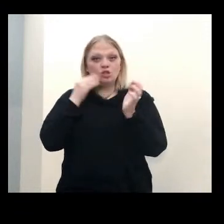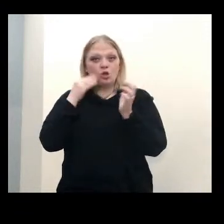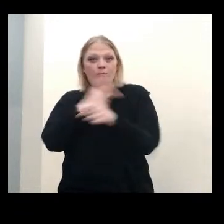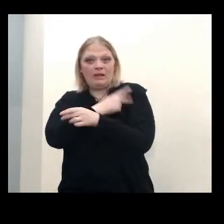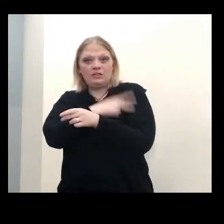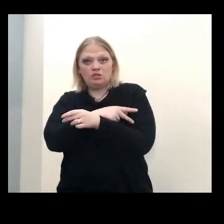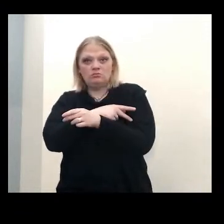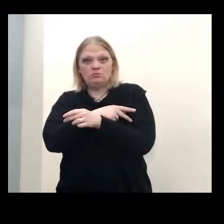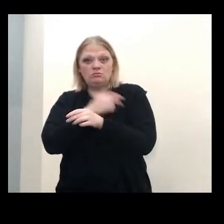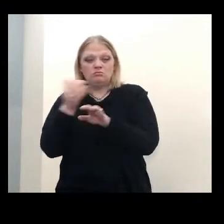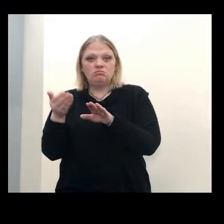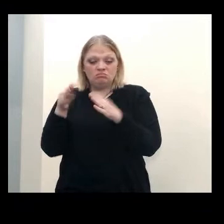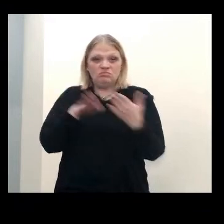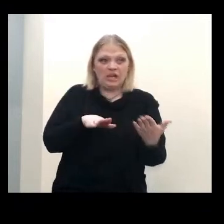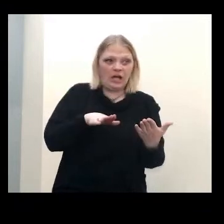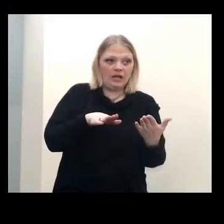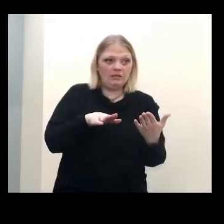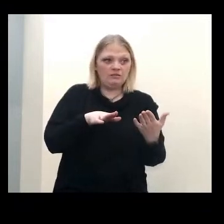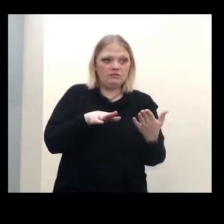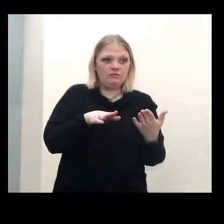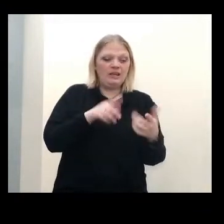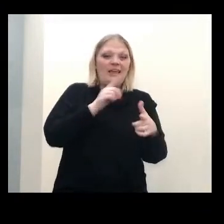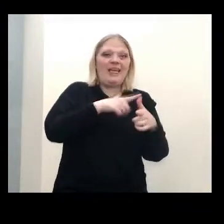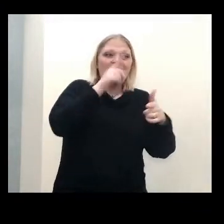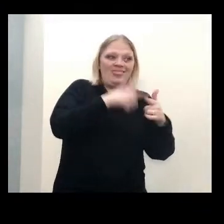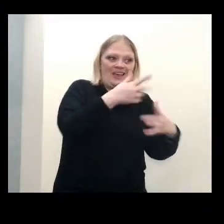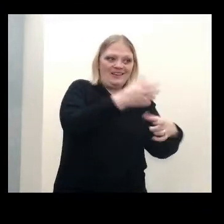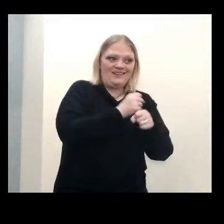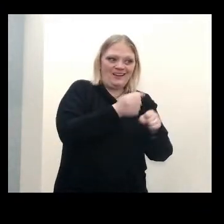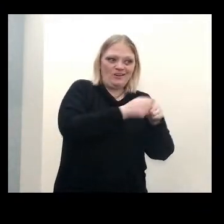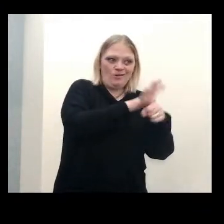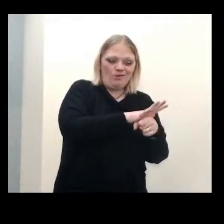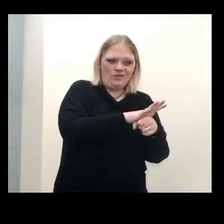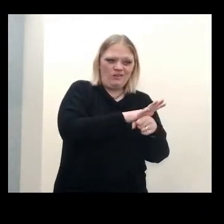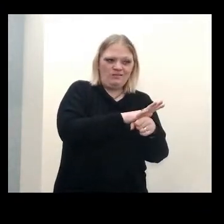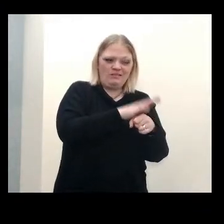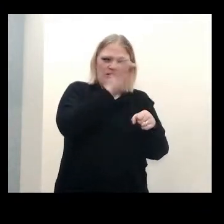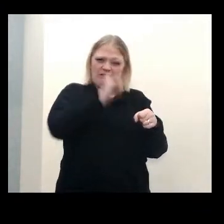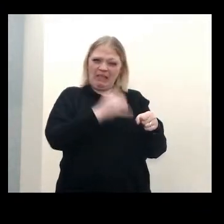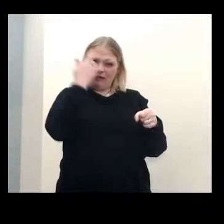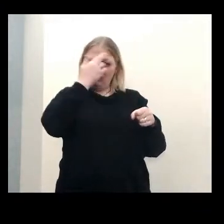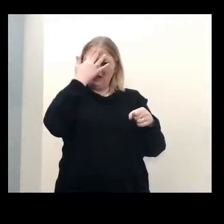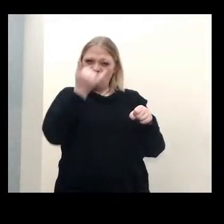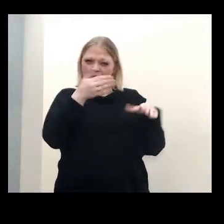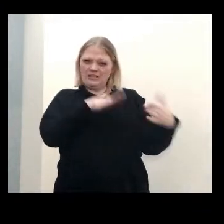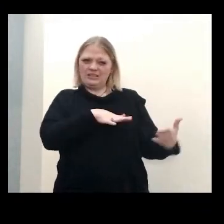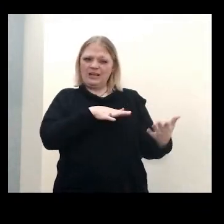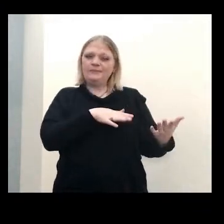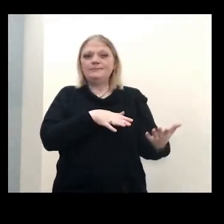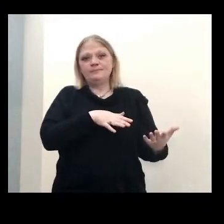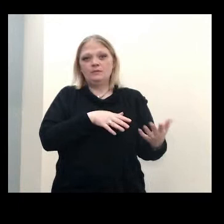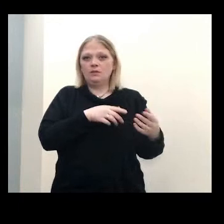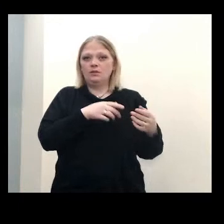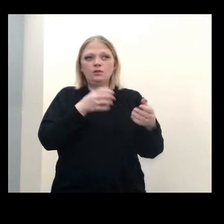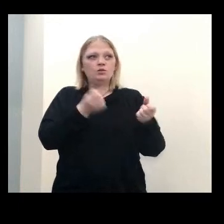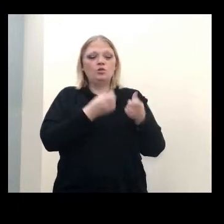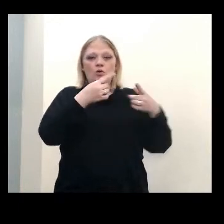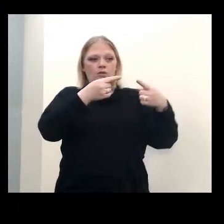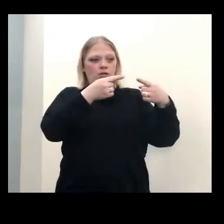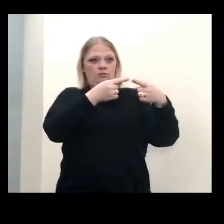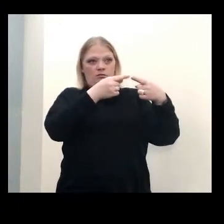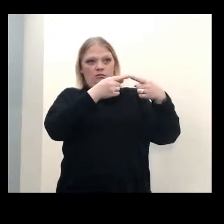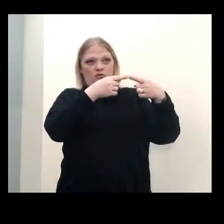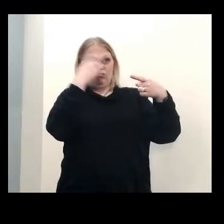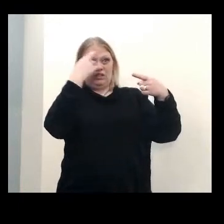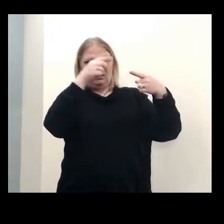maybe they didn't catch it in the nursing home. So there's all these sub-factors that have to be taken into account. I do know that in previous